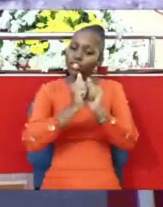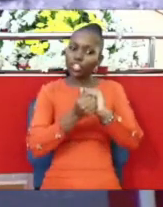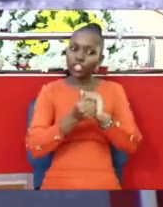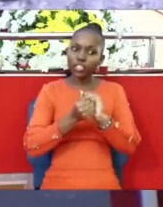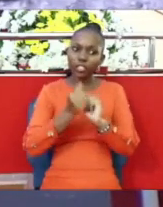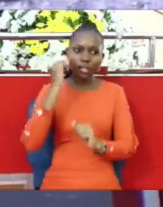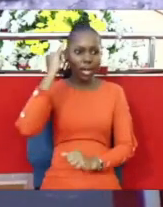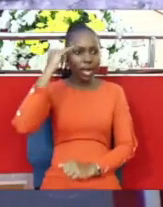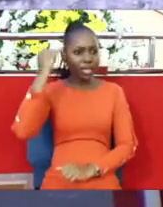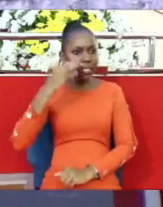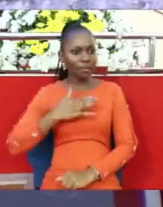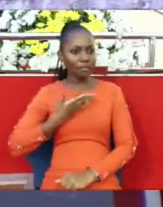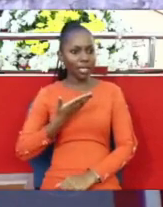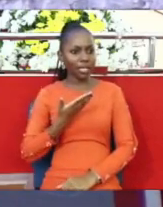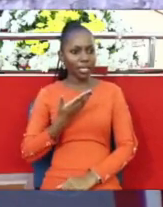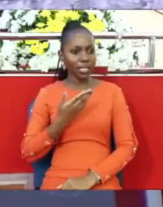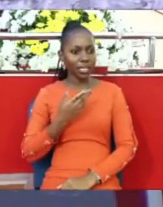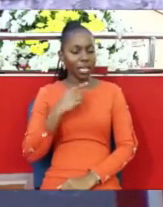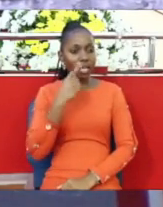And I heard the Lord was taking me to a different